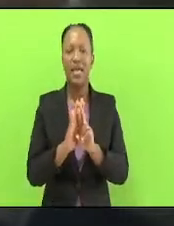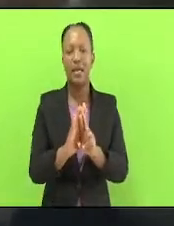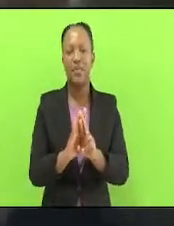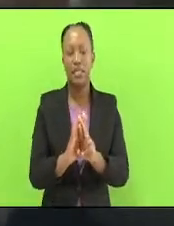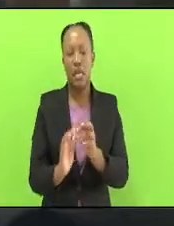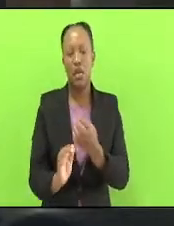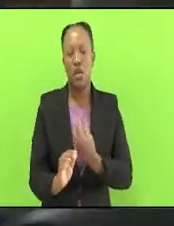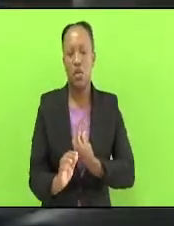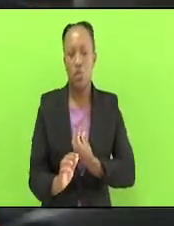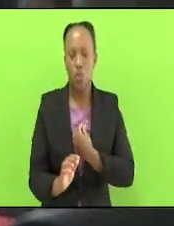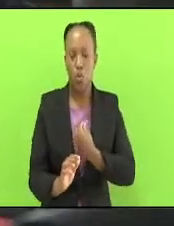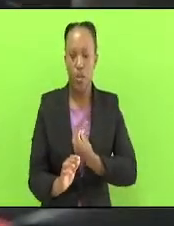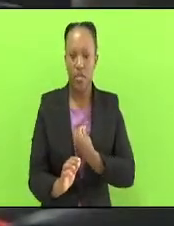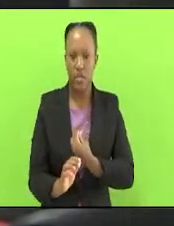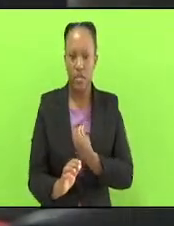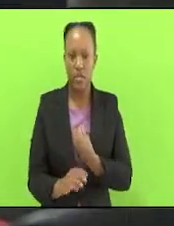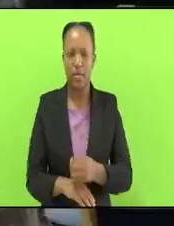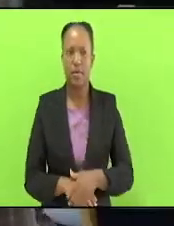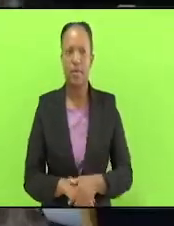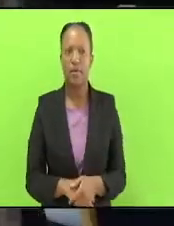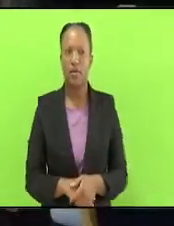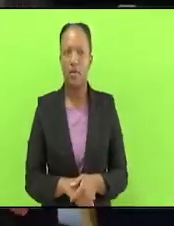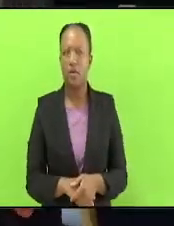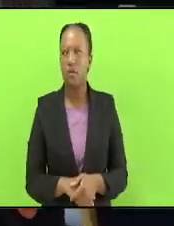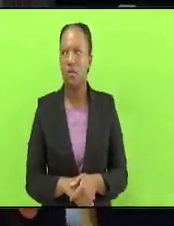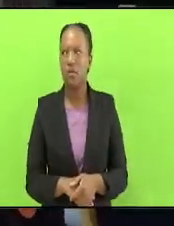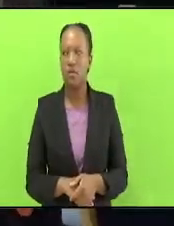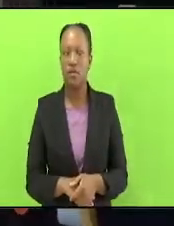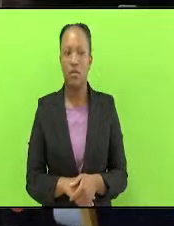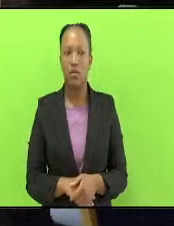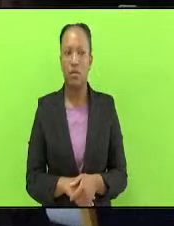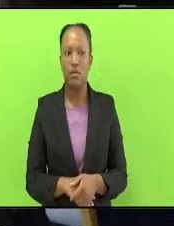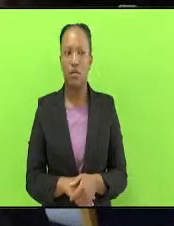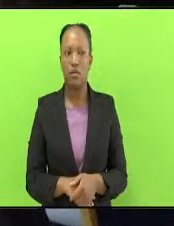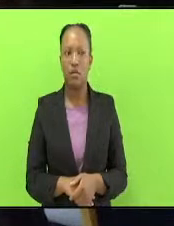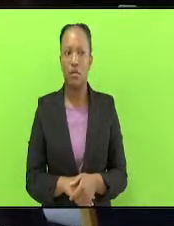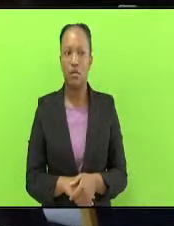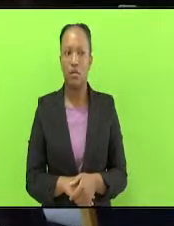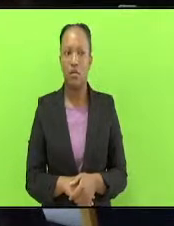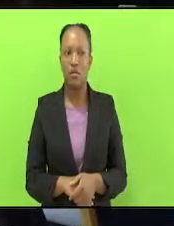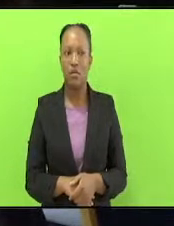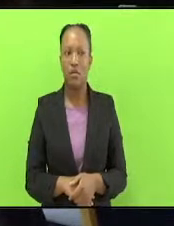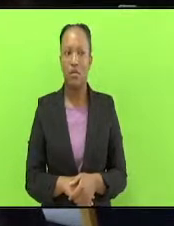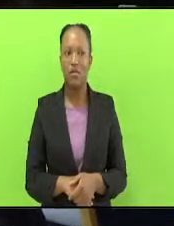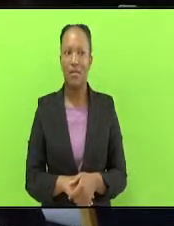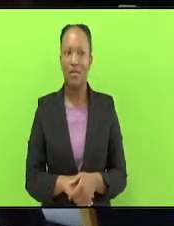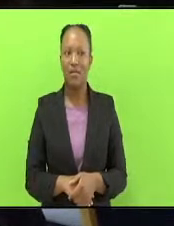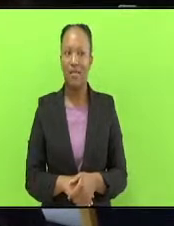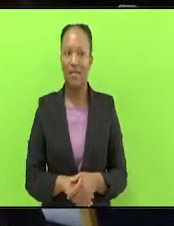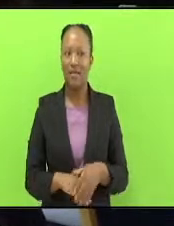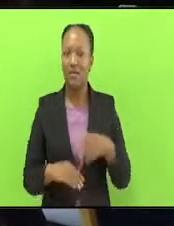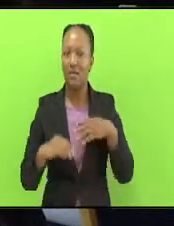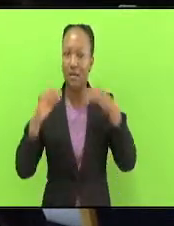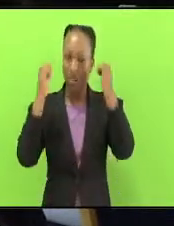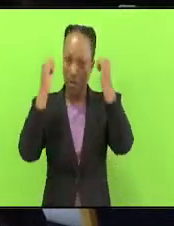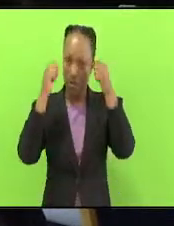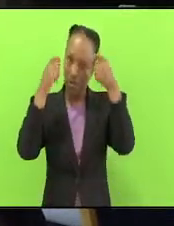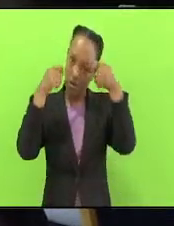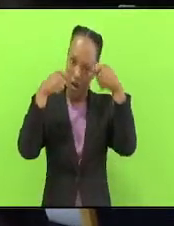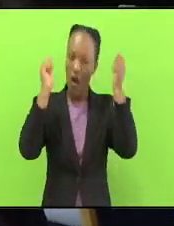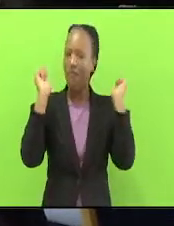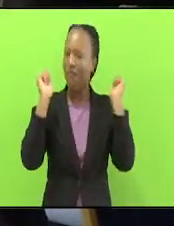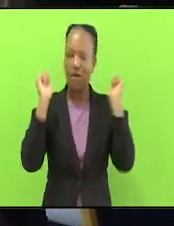emetse basha. No, sir, I can take off my head because low shading ya re tshwenya and I ka fetsa go kera moriri wa